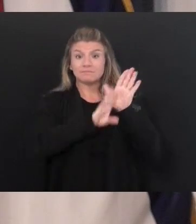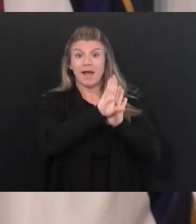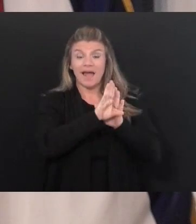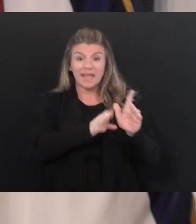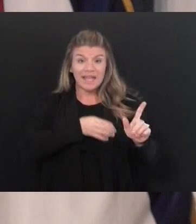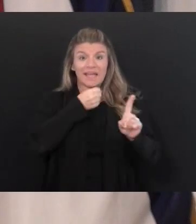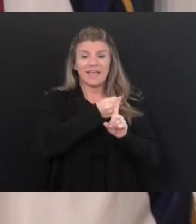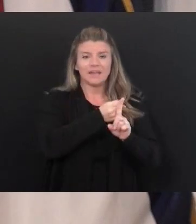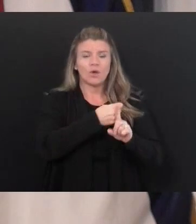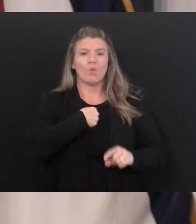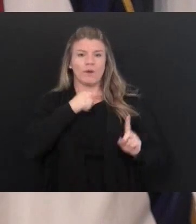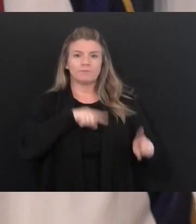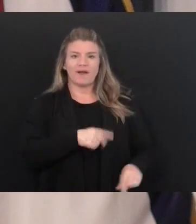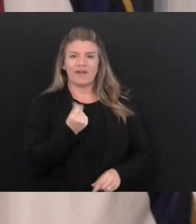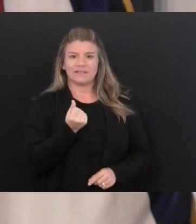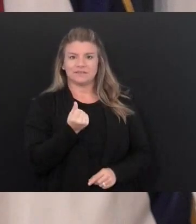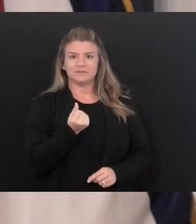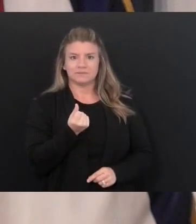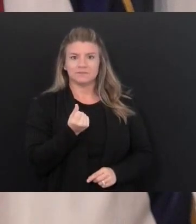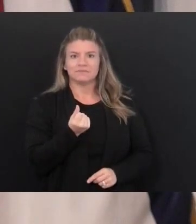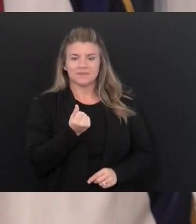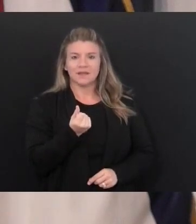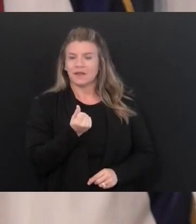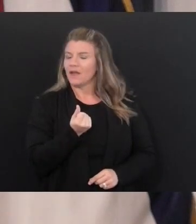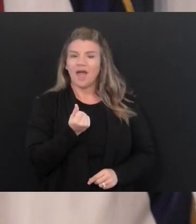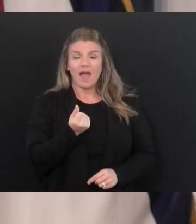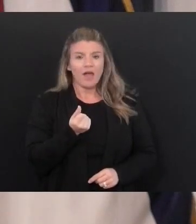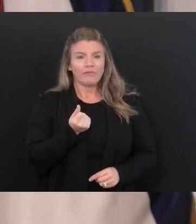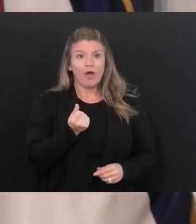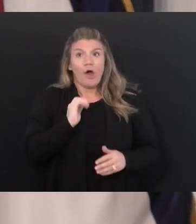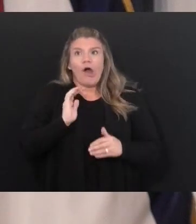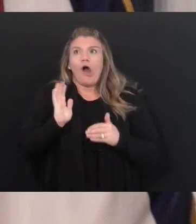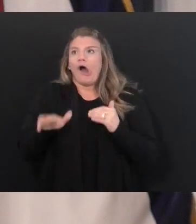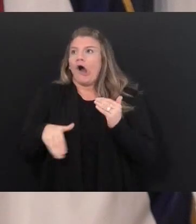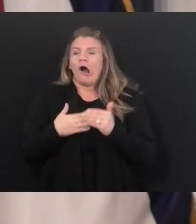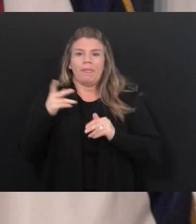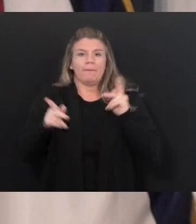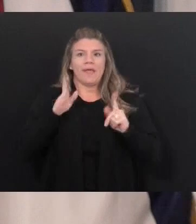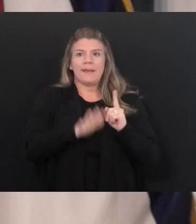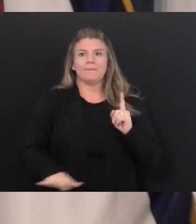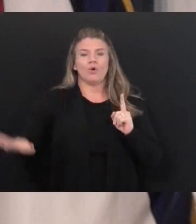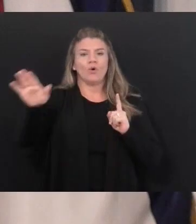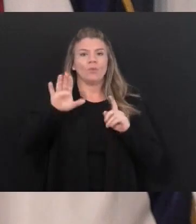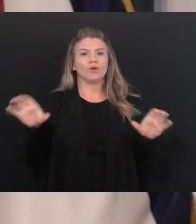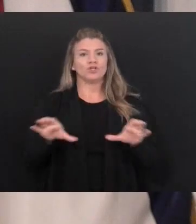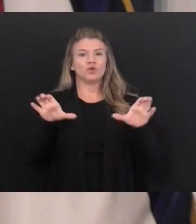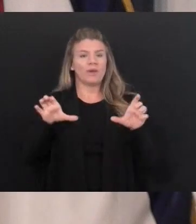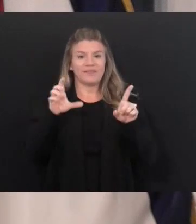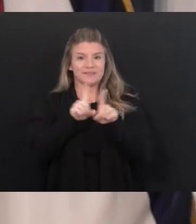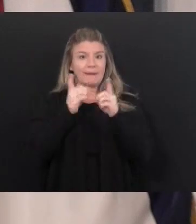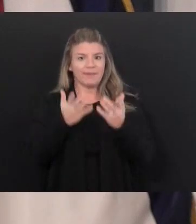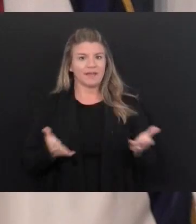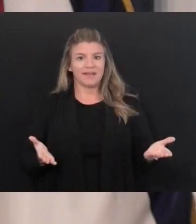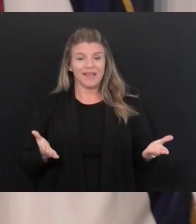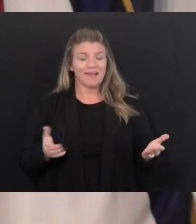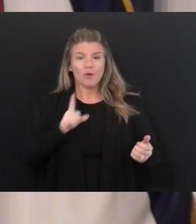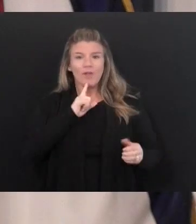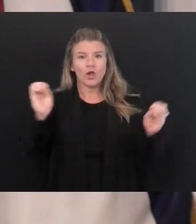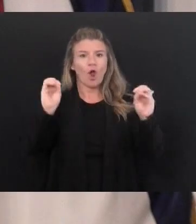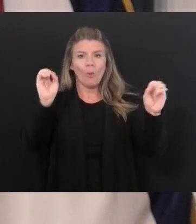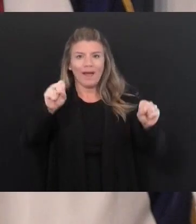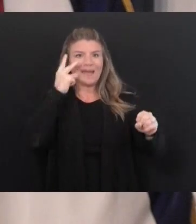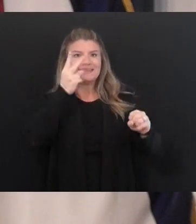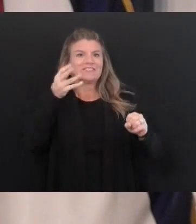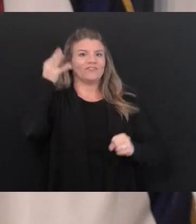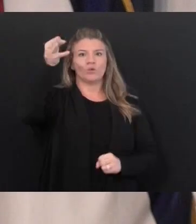quickly. Everybody's trying to do just that, but nobody has a crystal ball. I ask you as